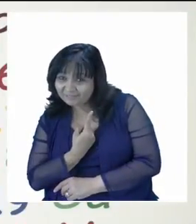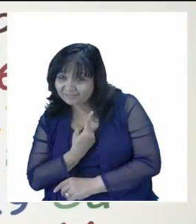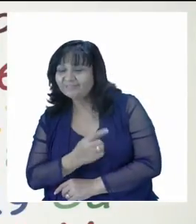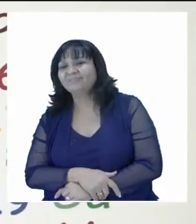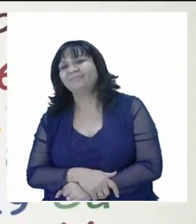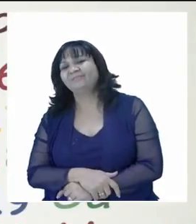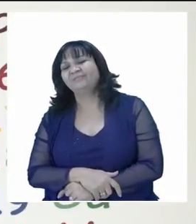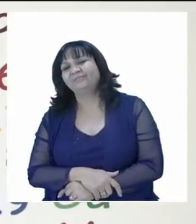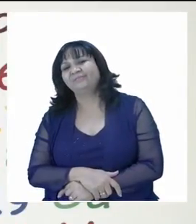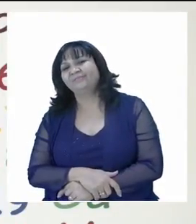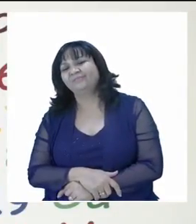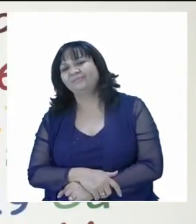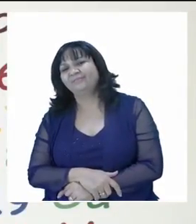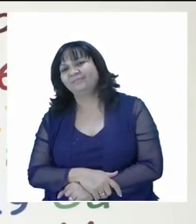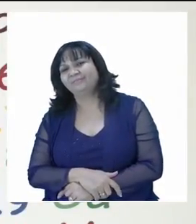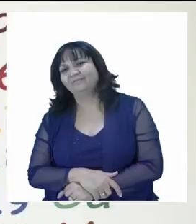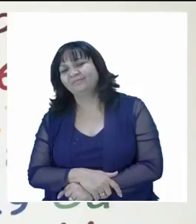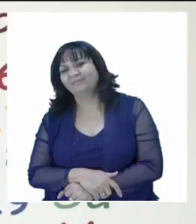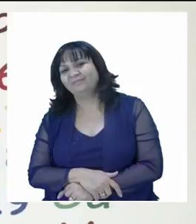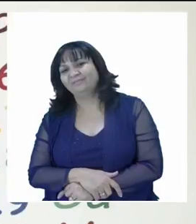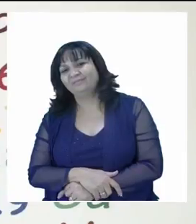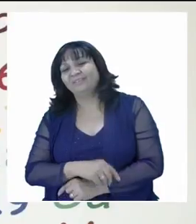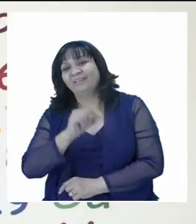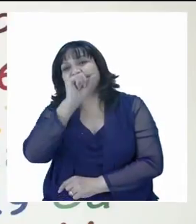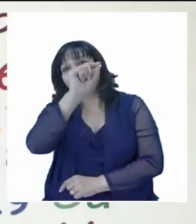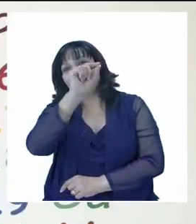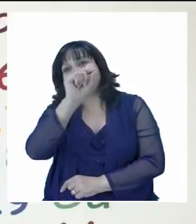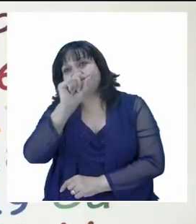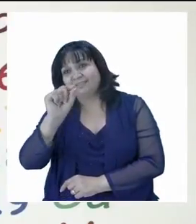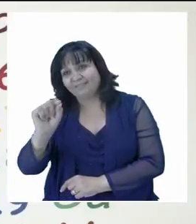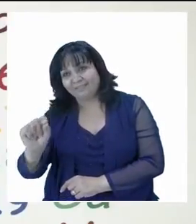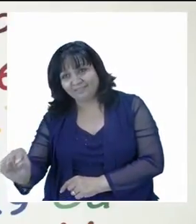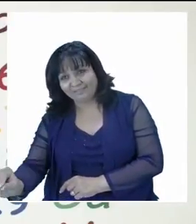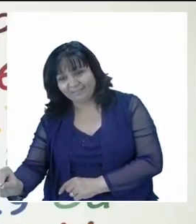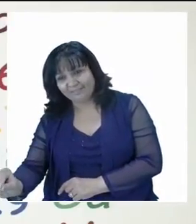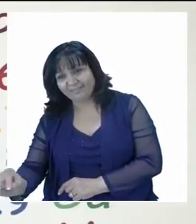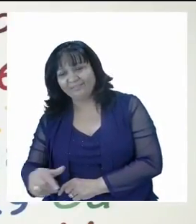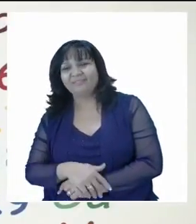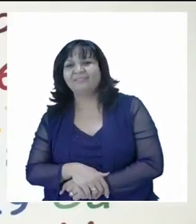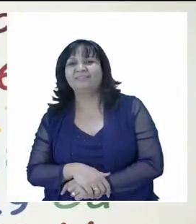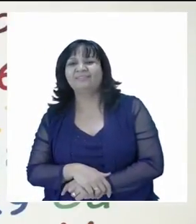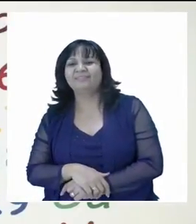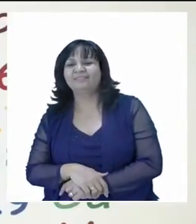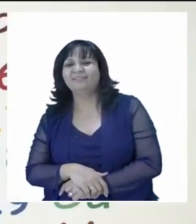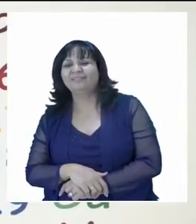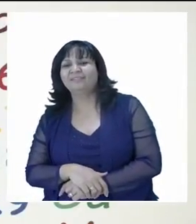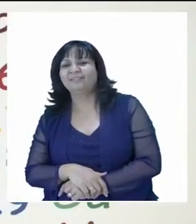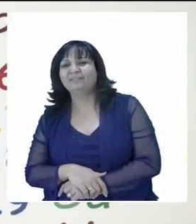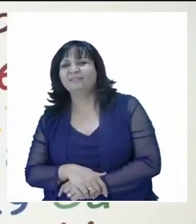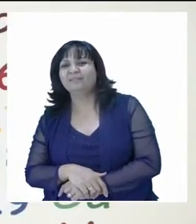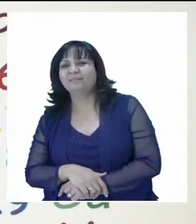are going to cross it out. This is what we call